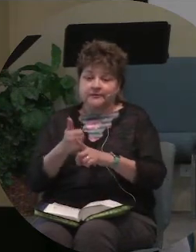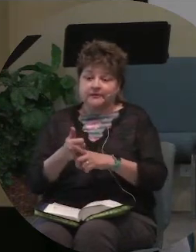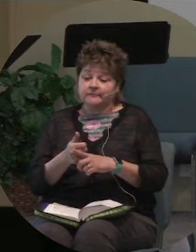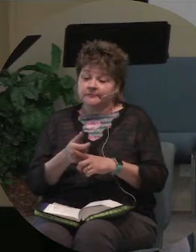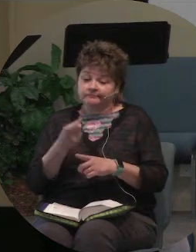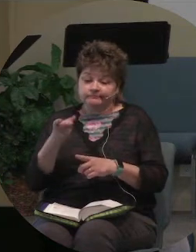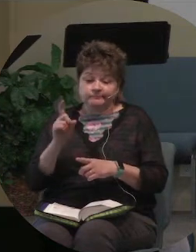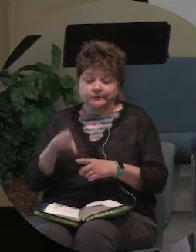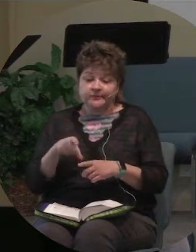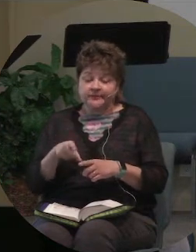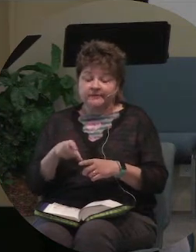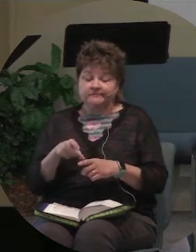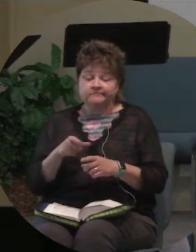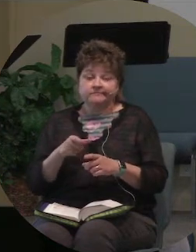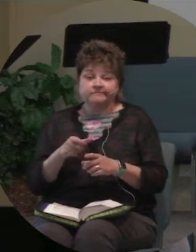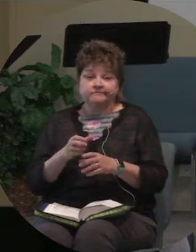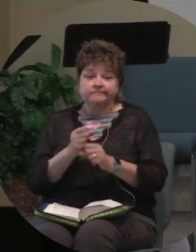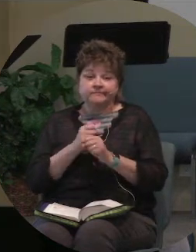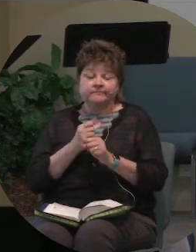it.